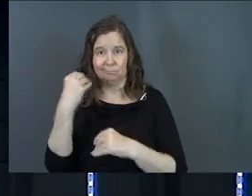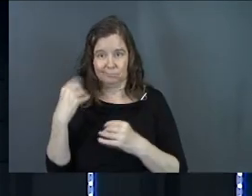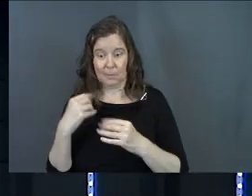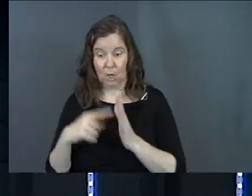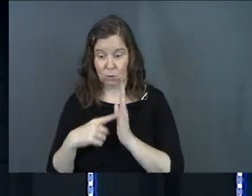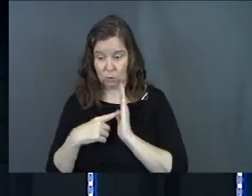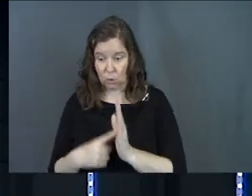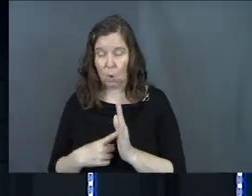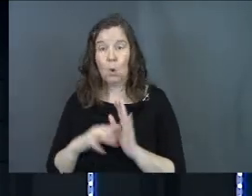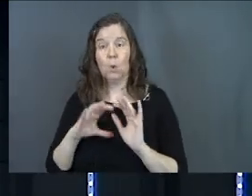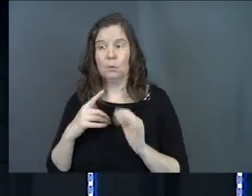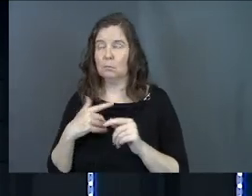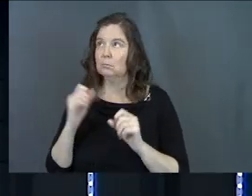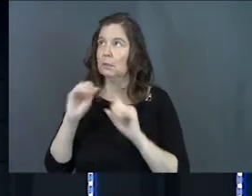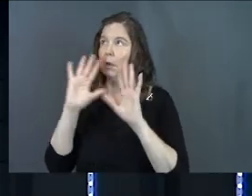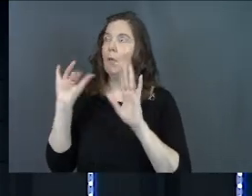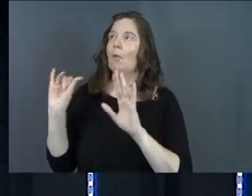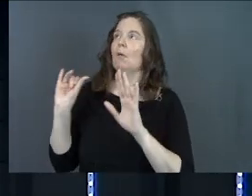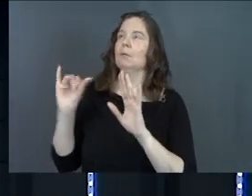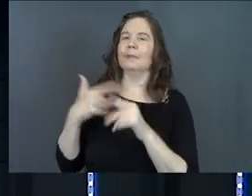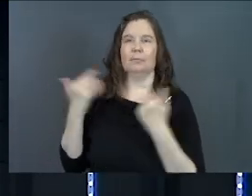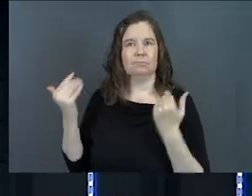does and he shows you, you do the thing.